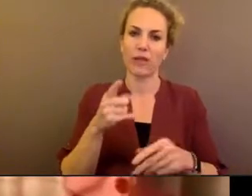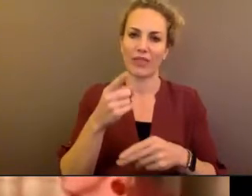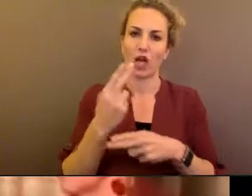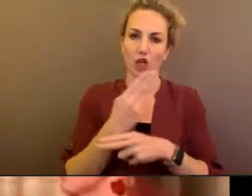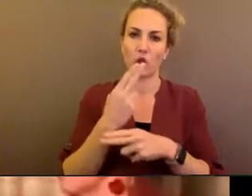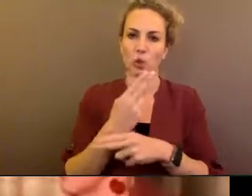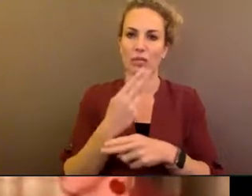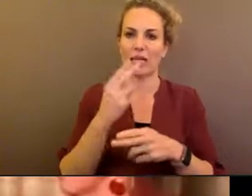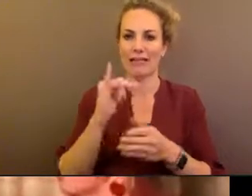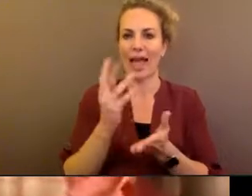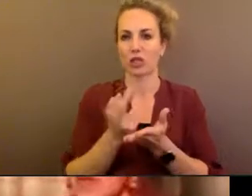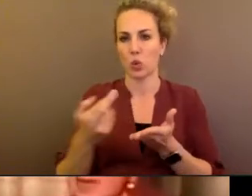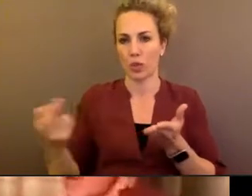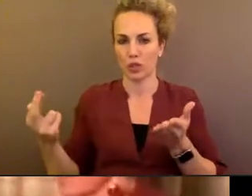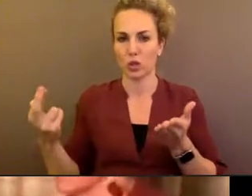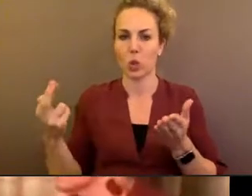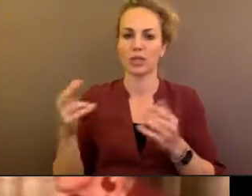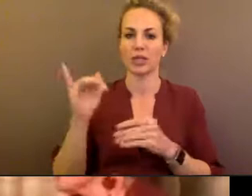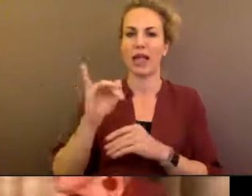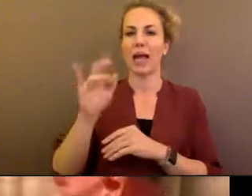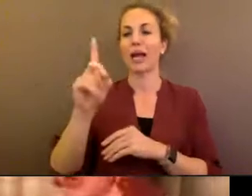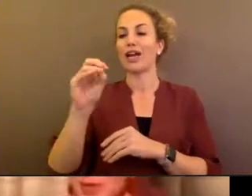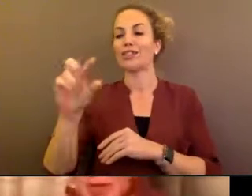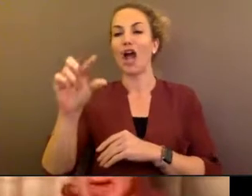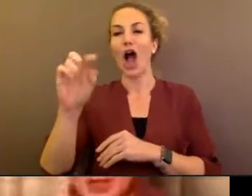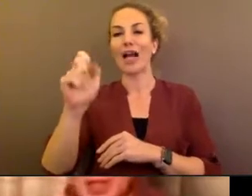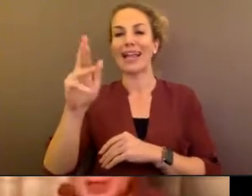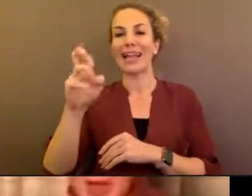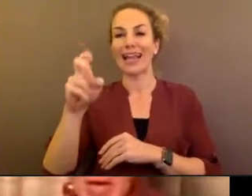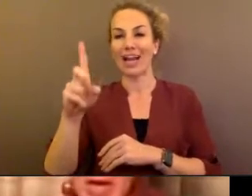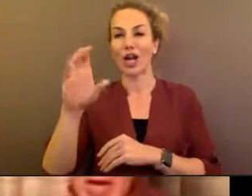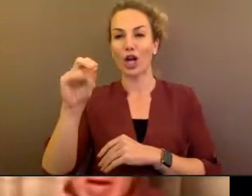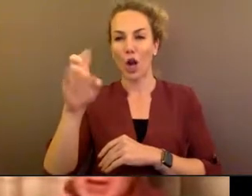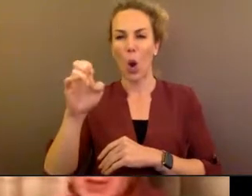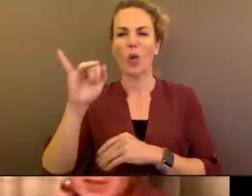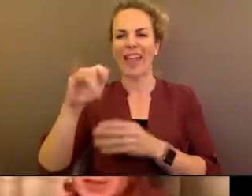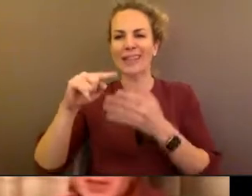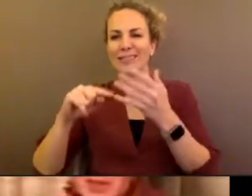using it as a resource rather than the dog-eared code. The dog-eared code is what we're after.